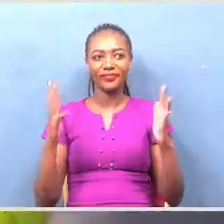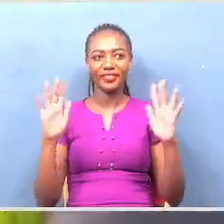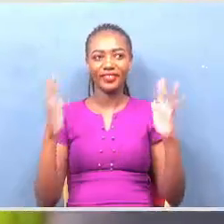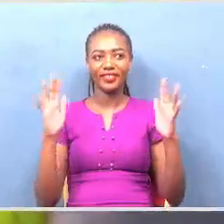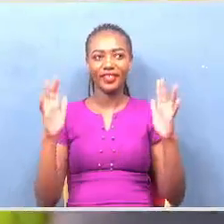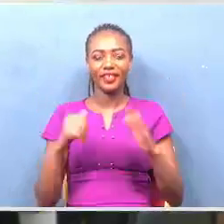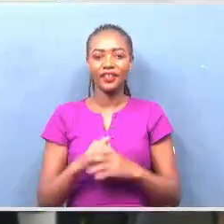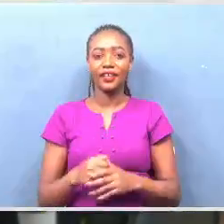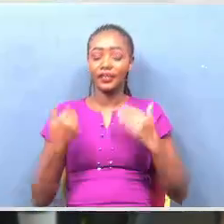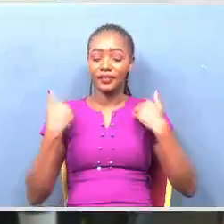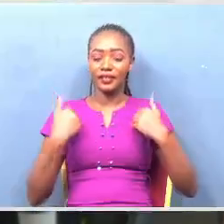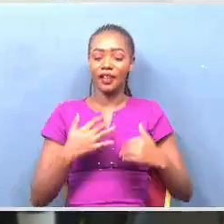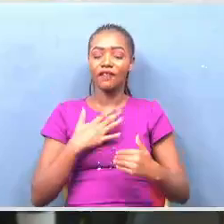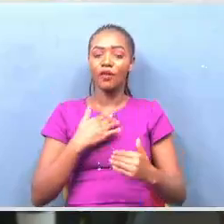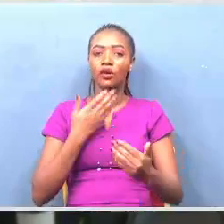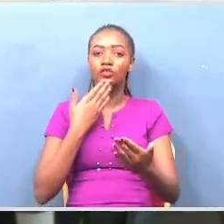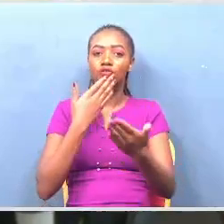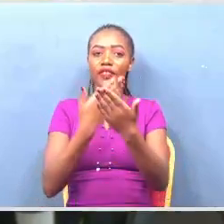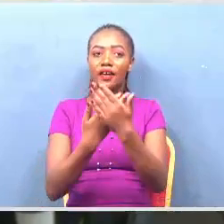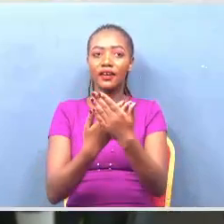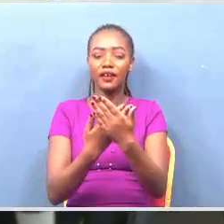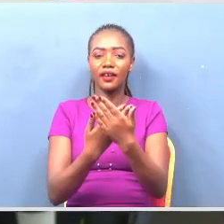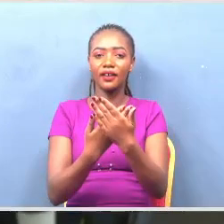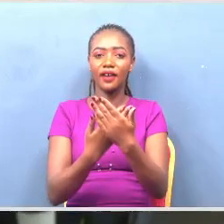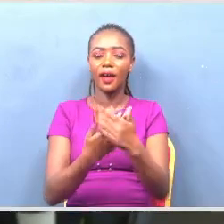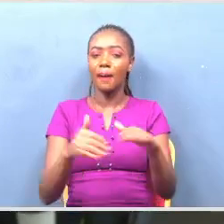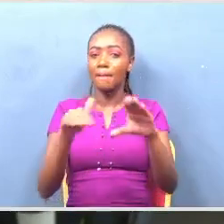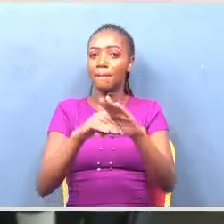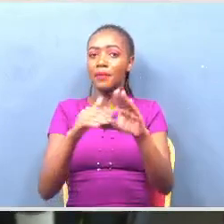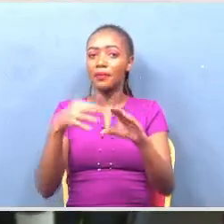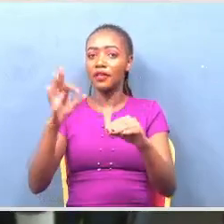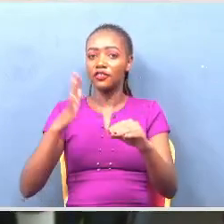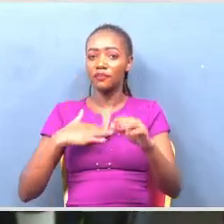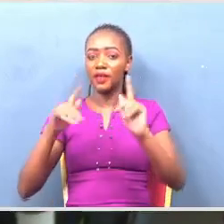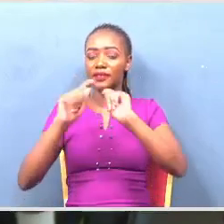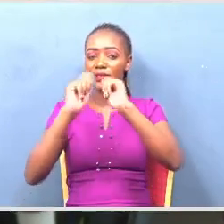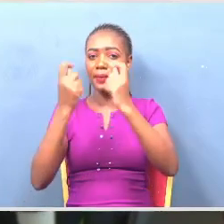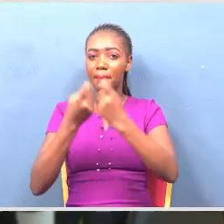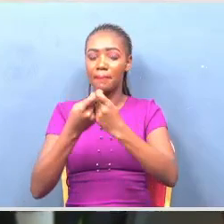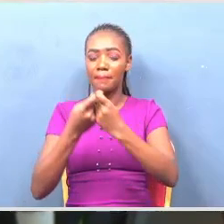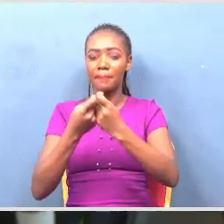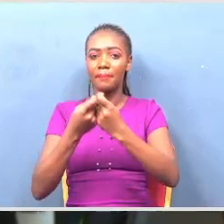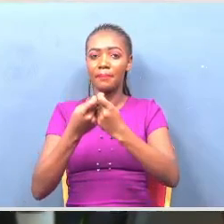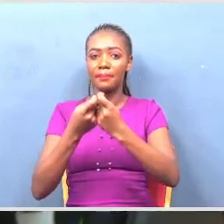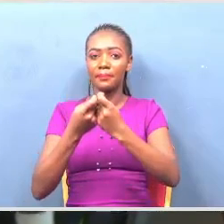I want to thank the members of my team,